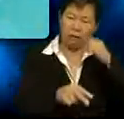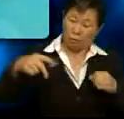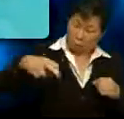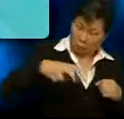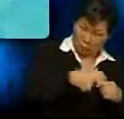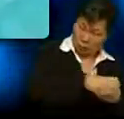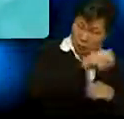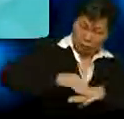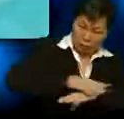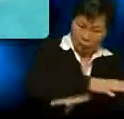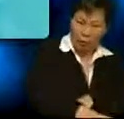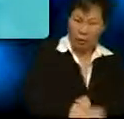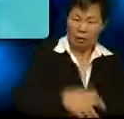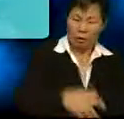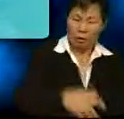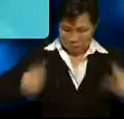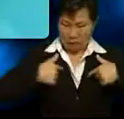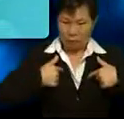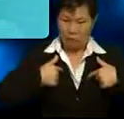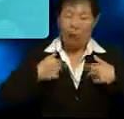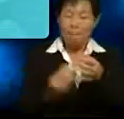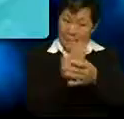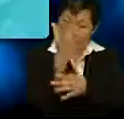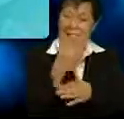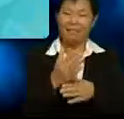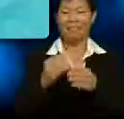Viruses can infect plants, animals,